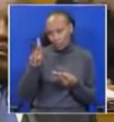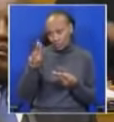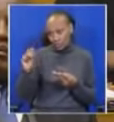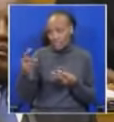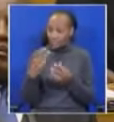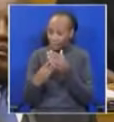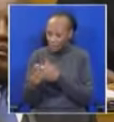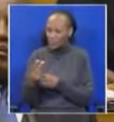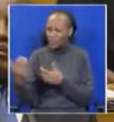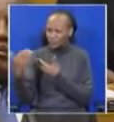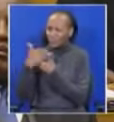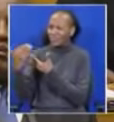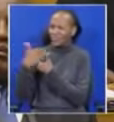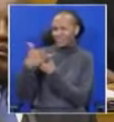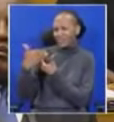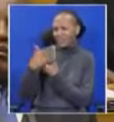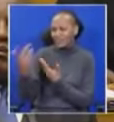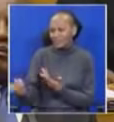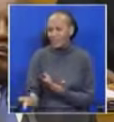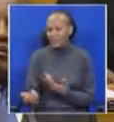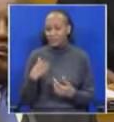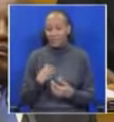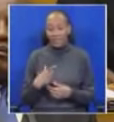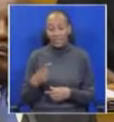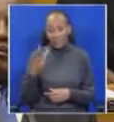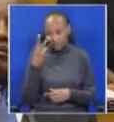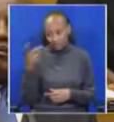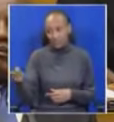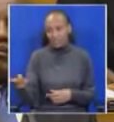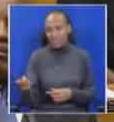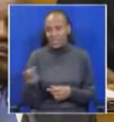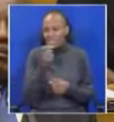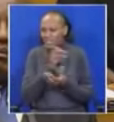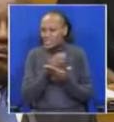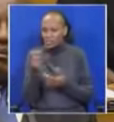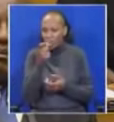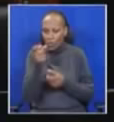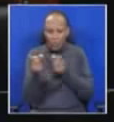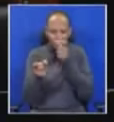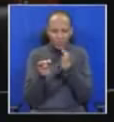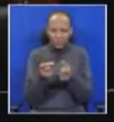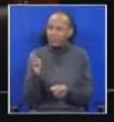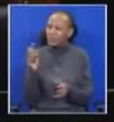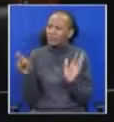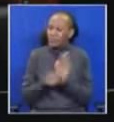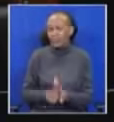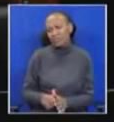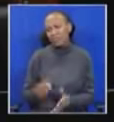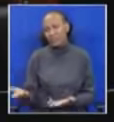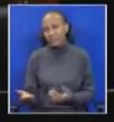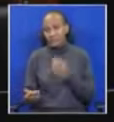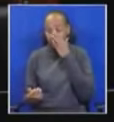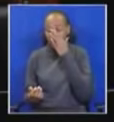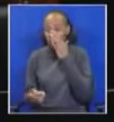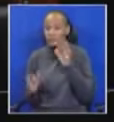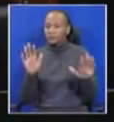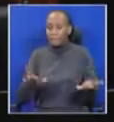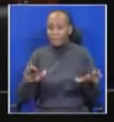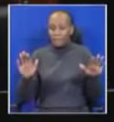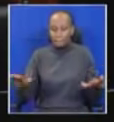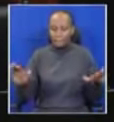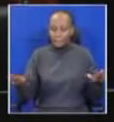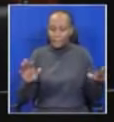the interjections border on the offensive. Thank you. And I ask you to rule. Honourable members, please